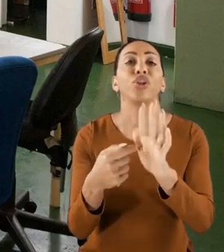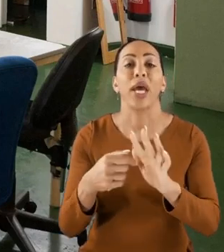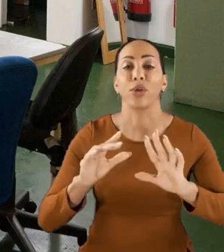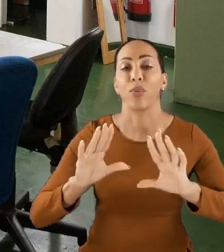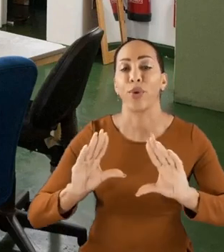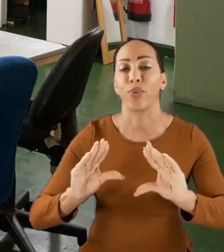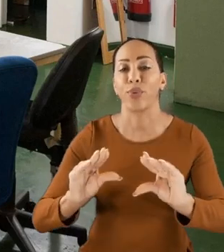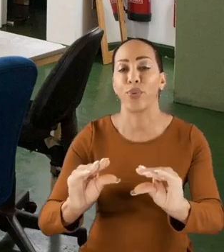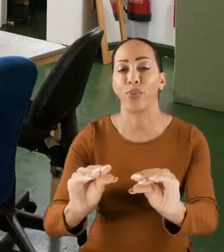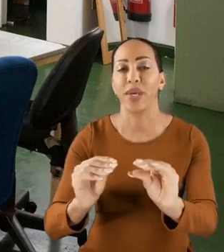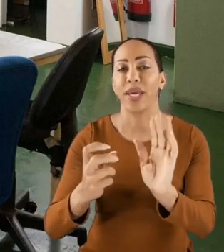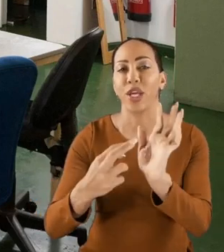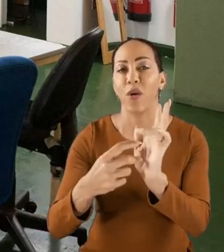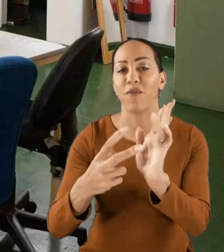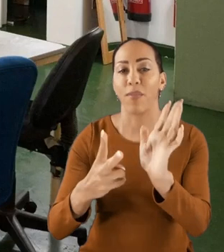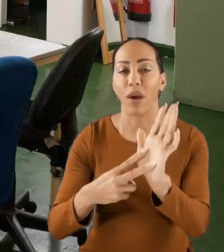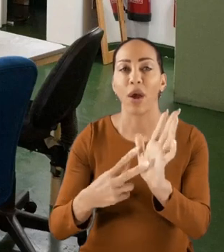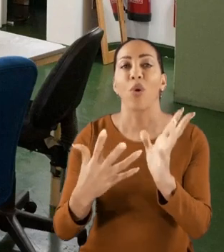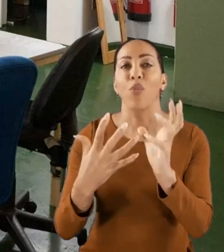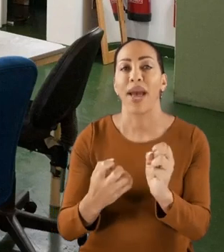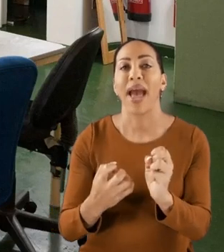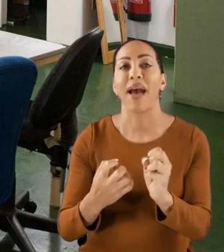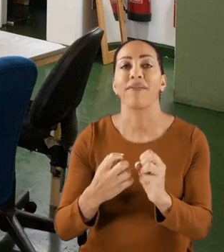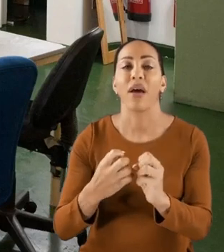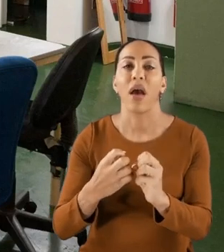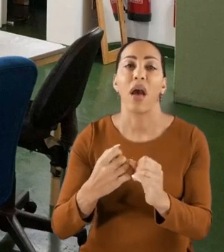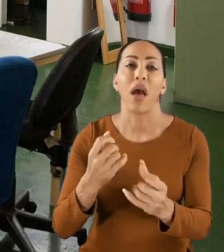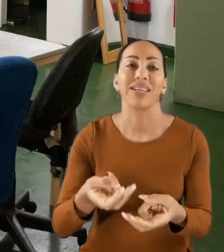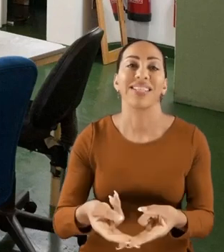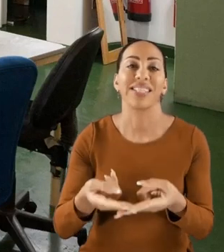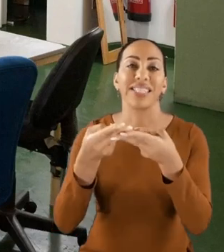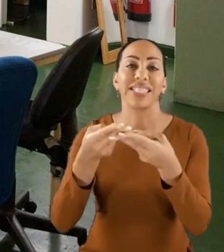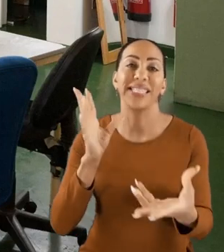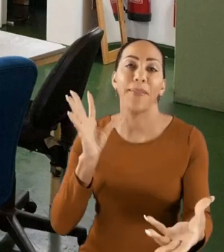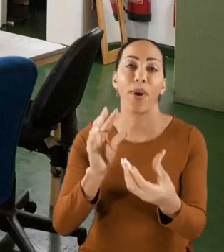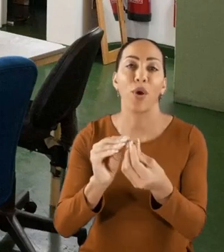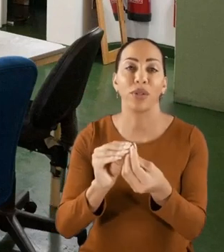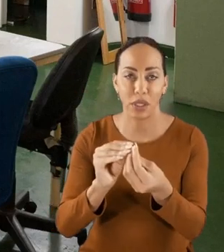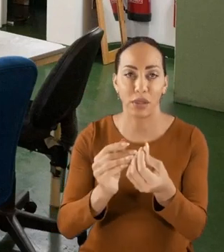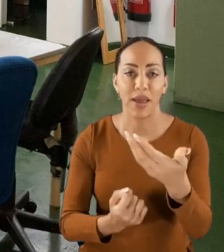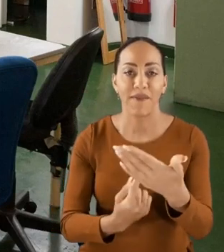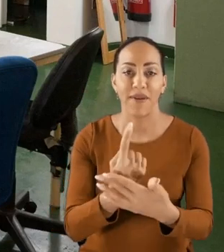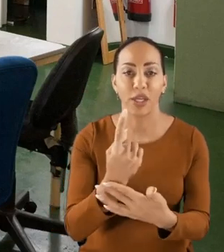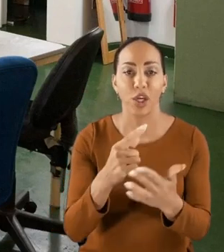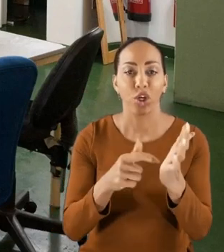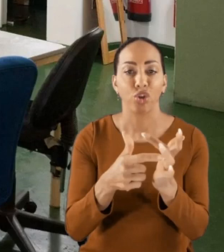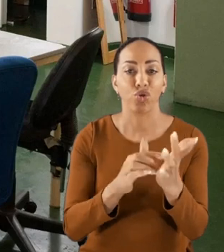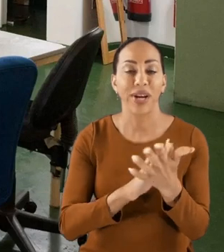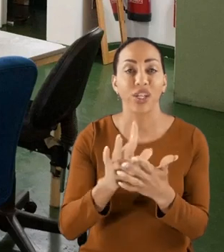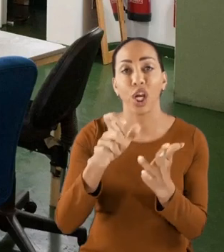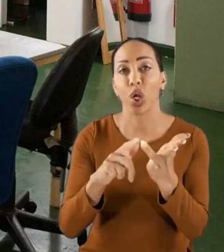in November, when we want to have a kind of symposium event that Trish and Colin are very